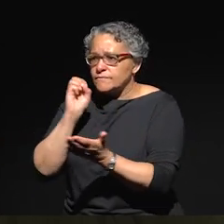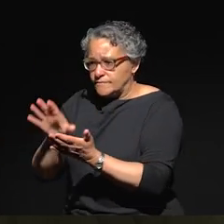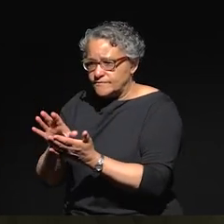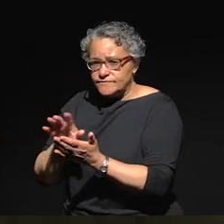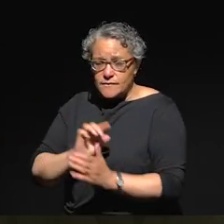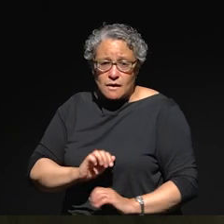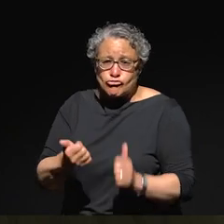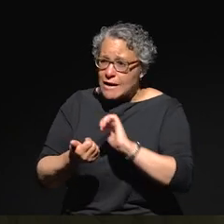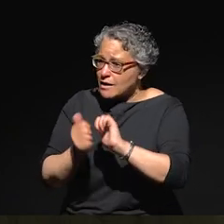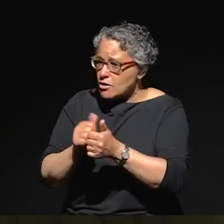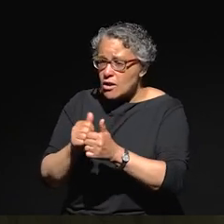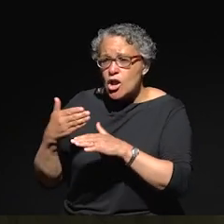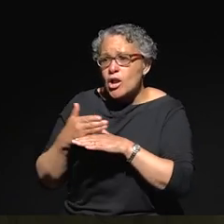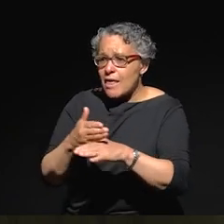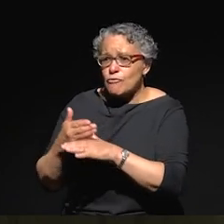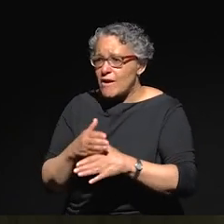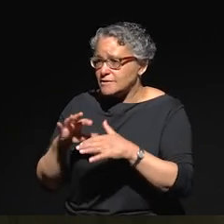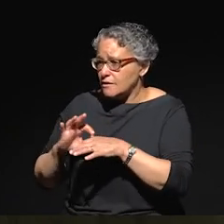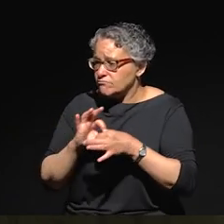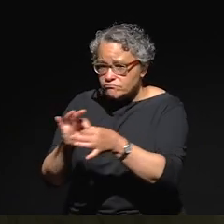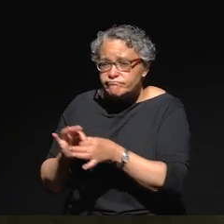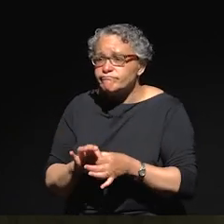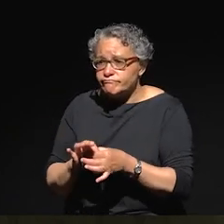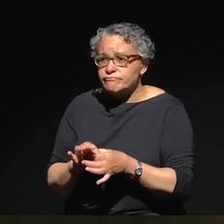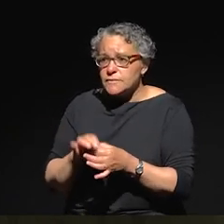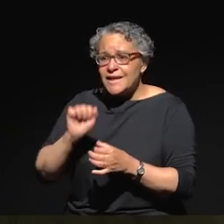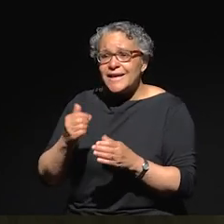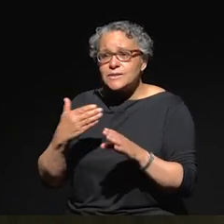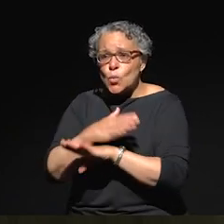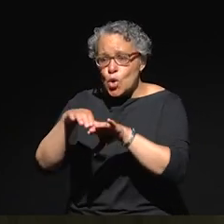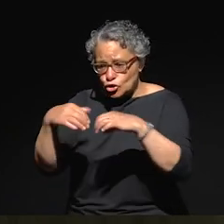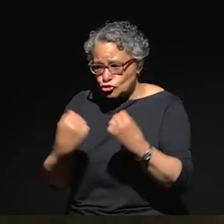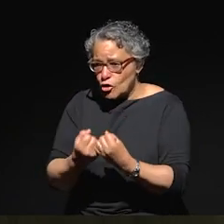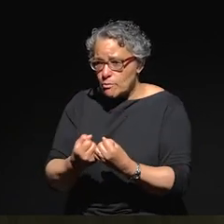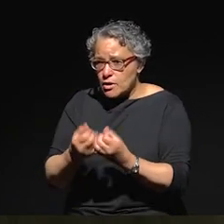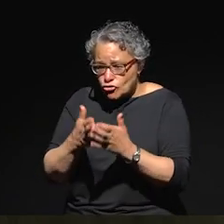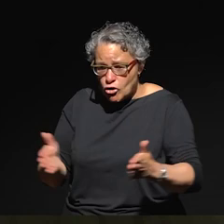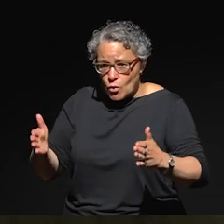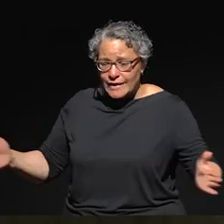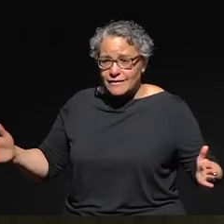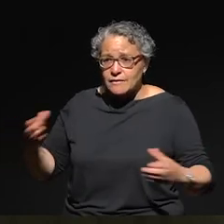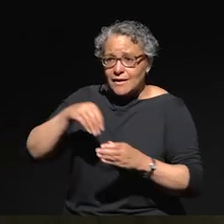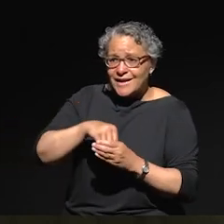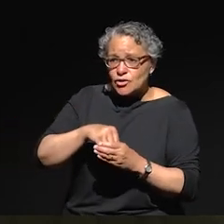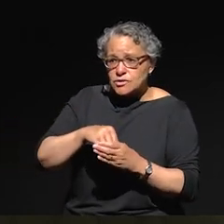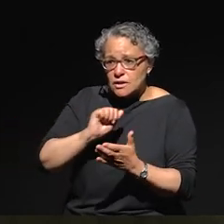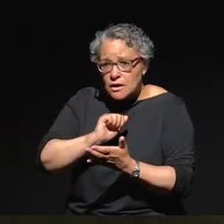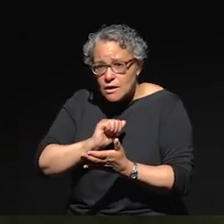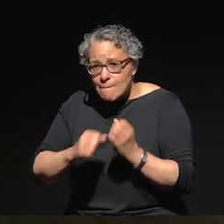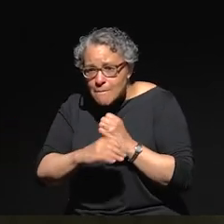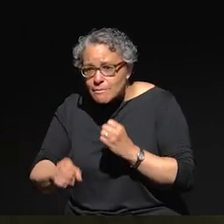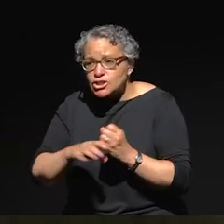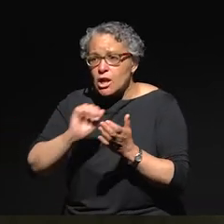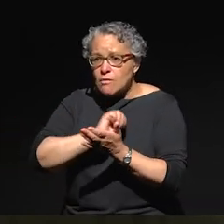collaborator, and his workshop is growing at this point, incorporating publishers, printmakers, sculptors,